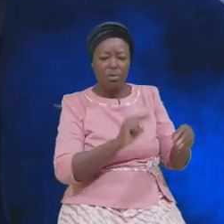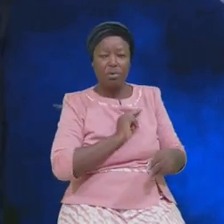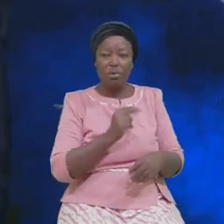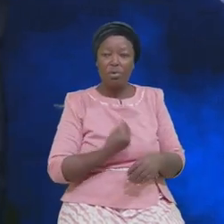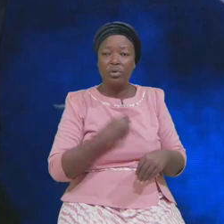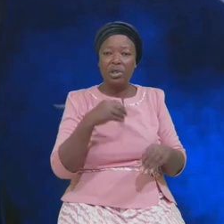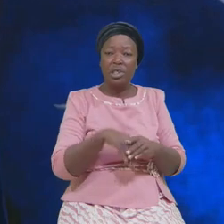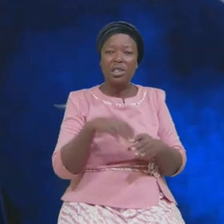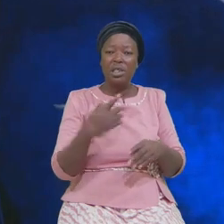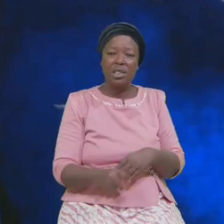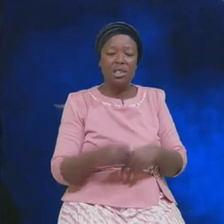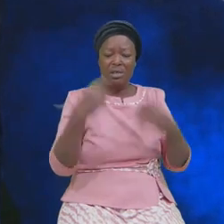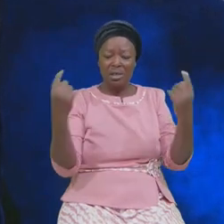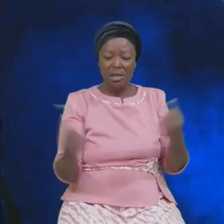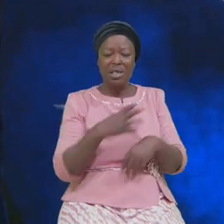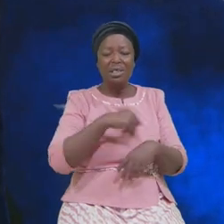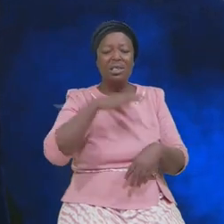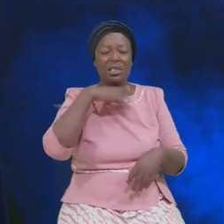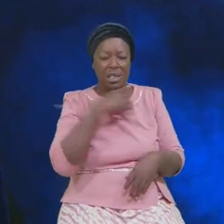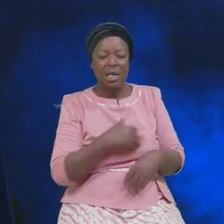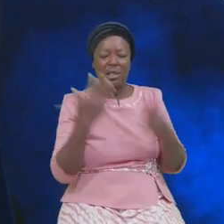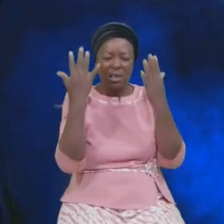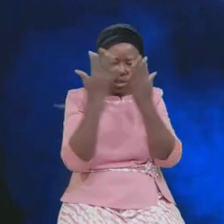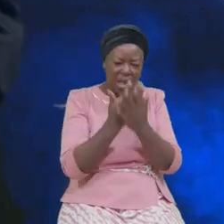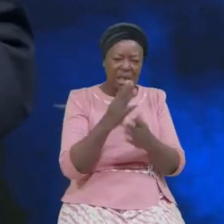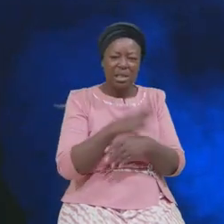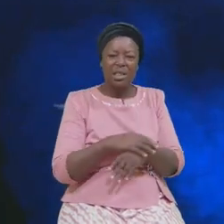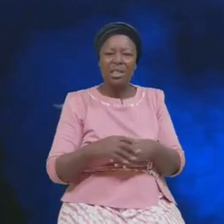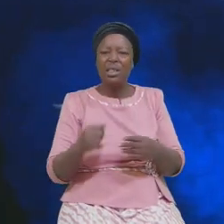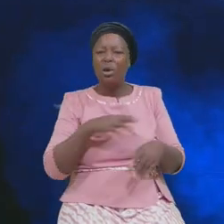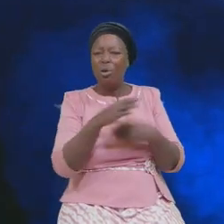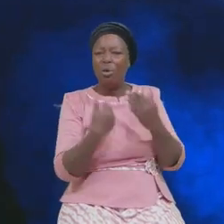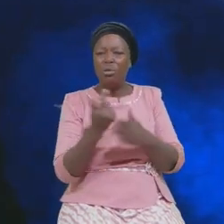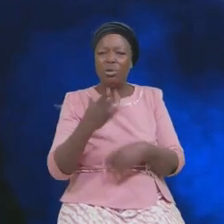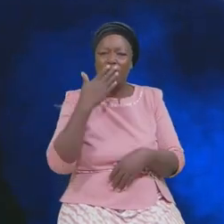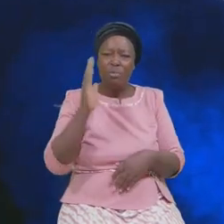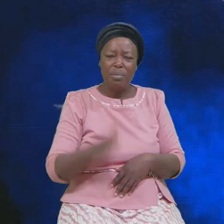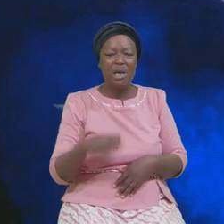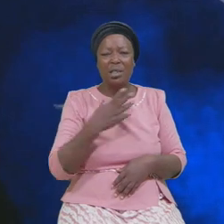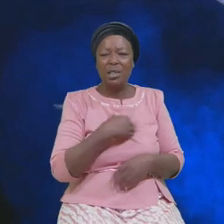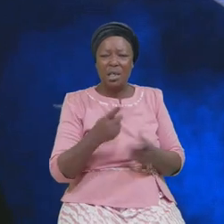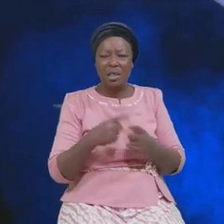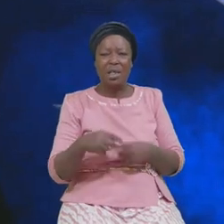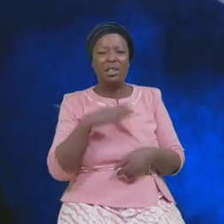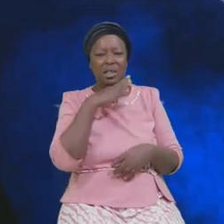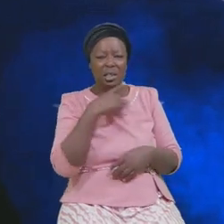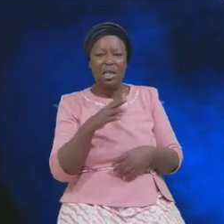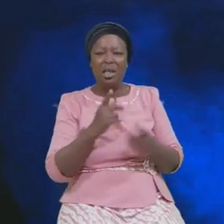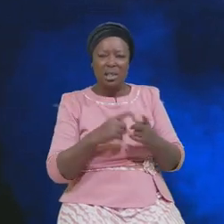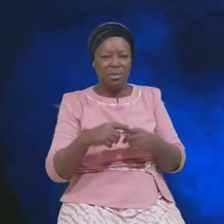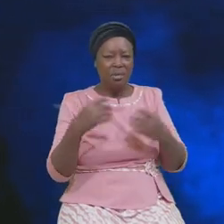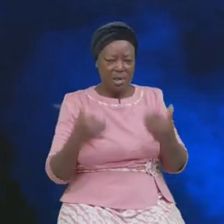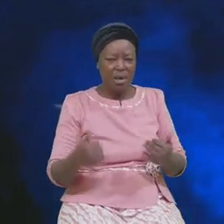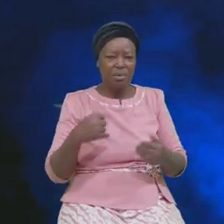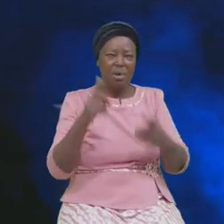the dungeon, in the dark, in the dirt, and in evil, in defilement before. Now he has visited us, and